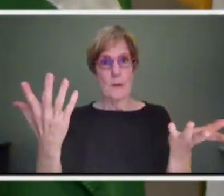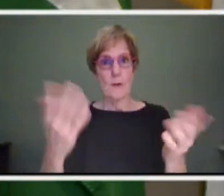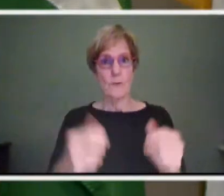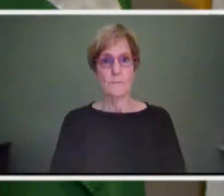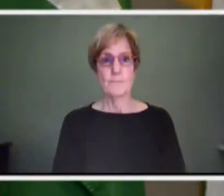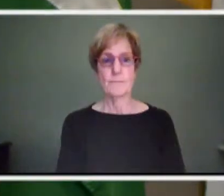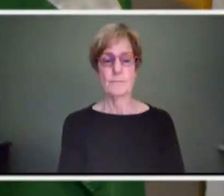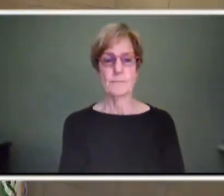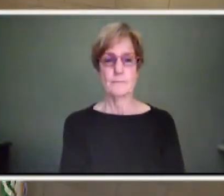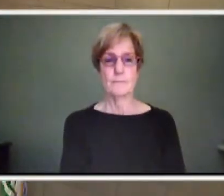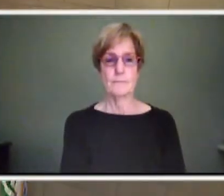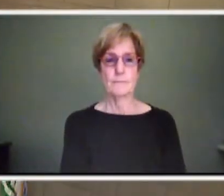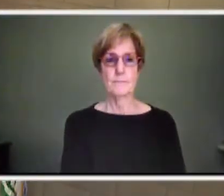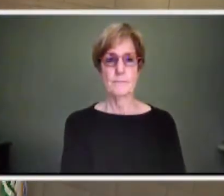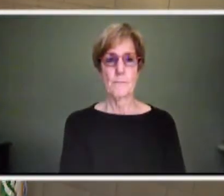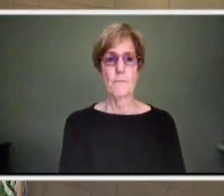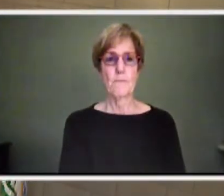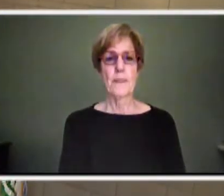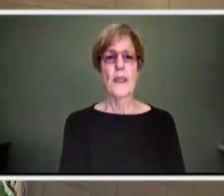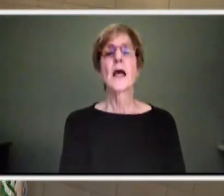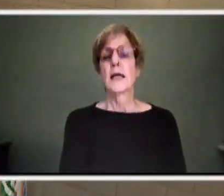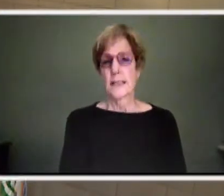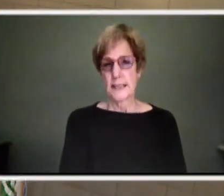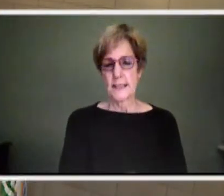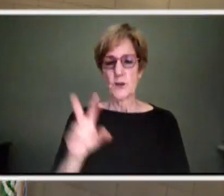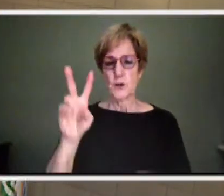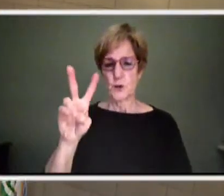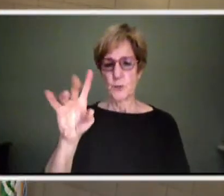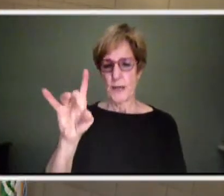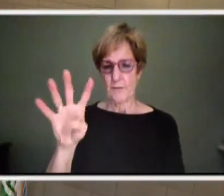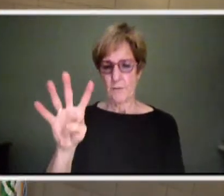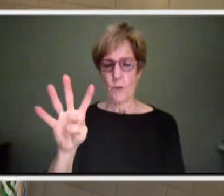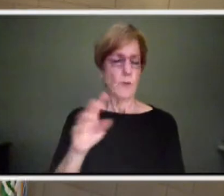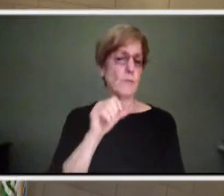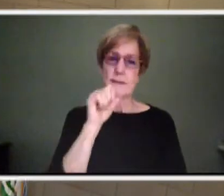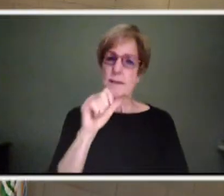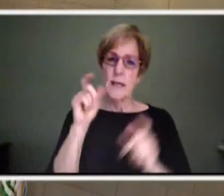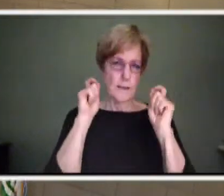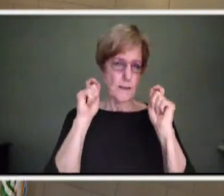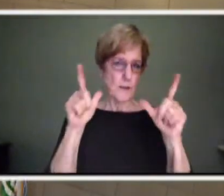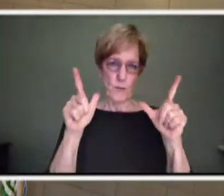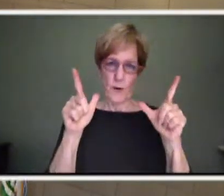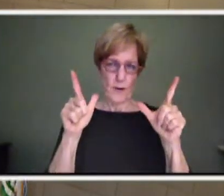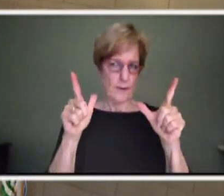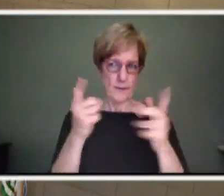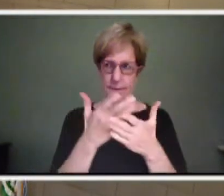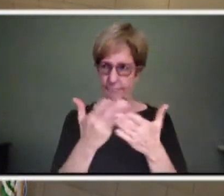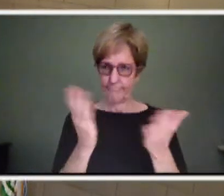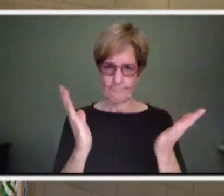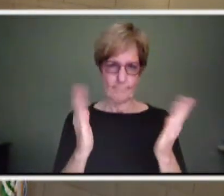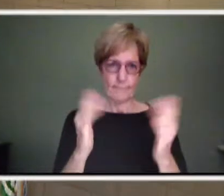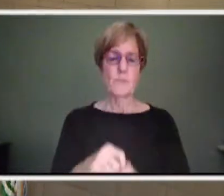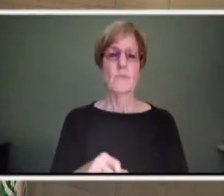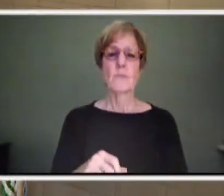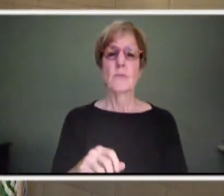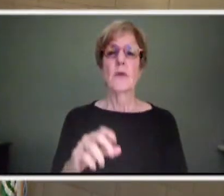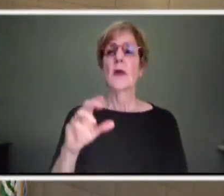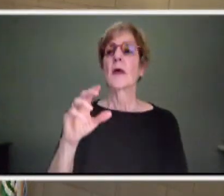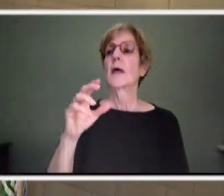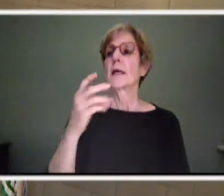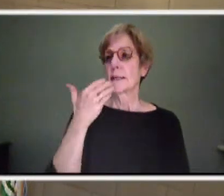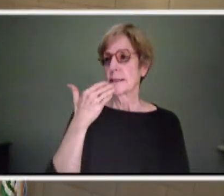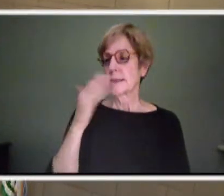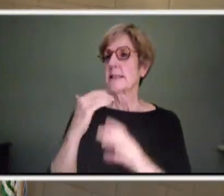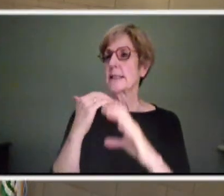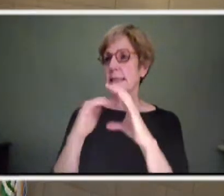Ms. Johnson? Yes, 284 should not come as a surprise to any of us. Ms. Watlington sent this email